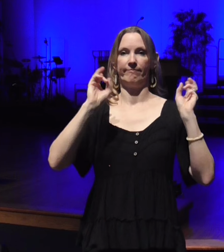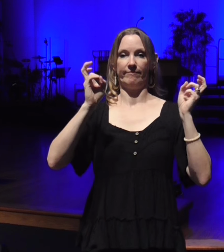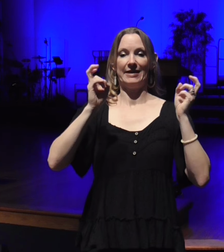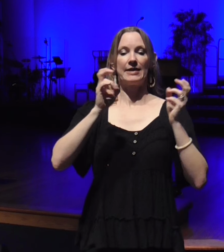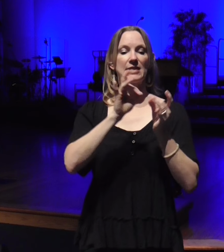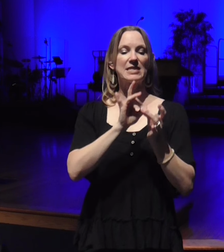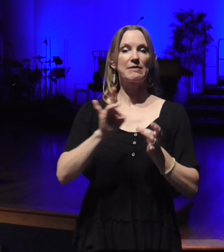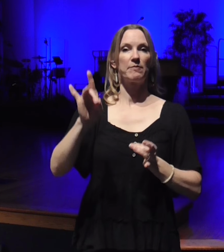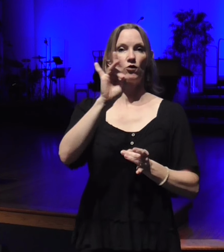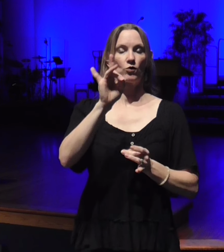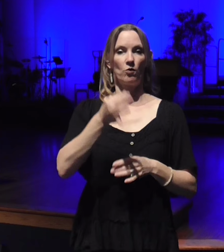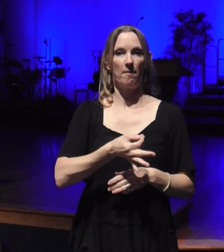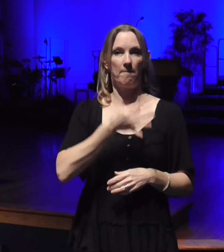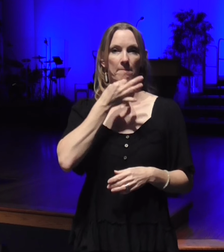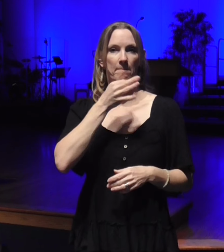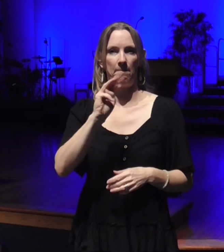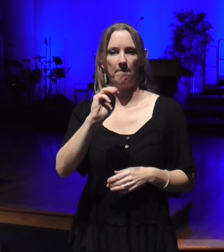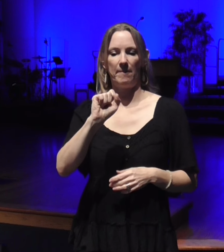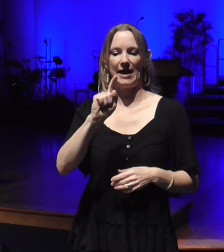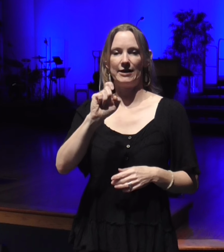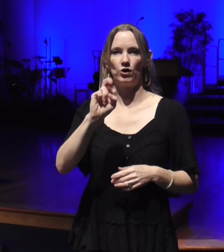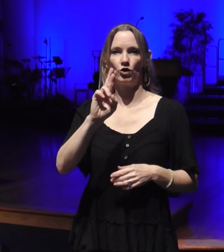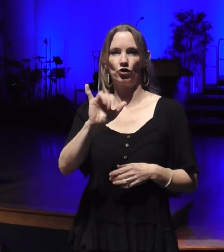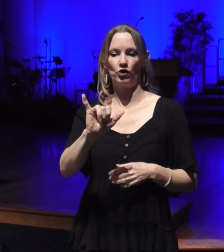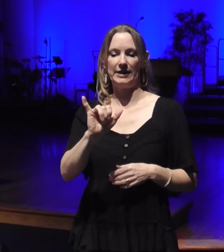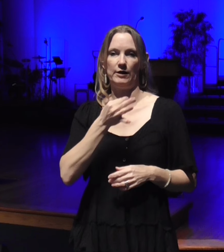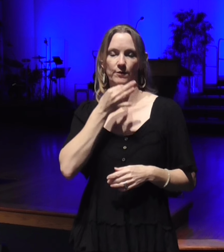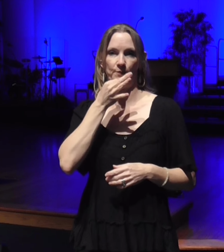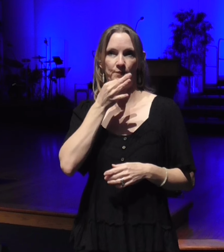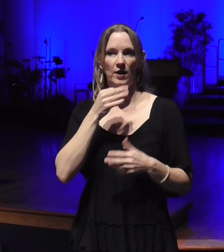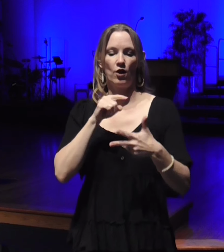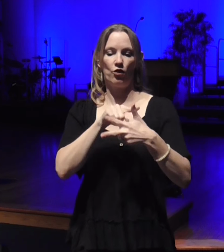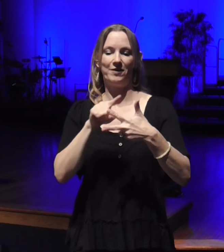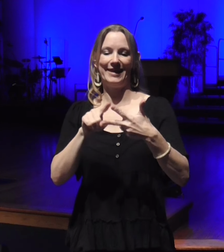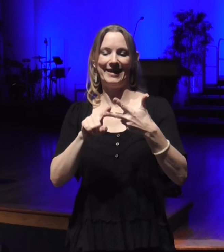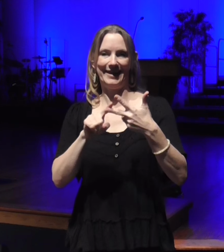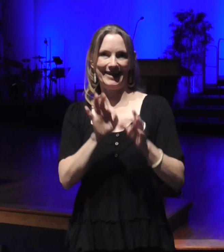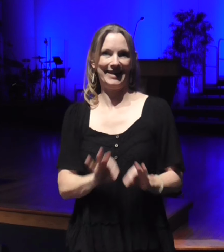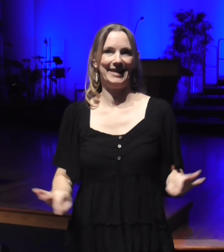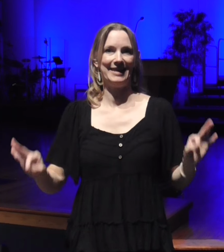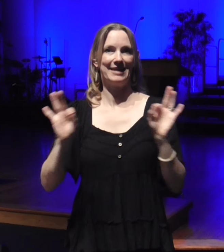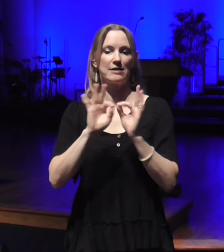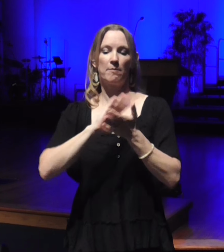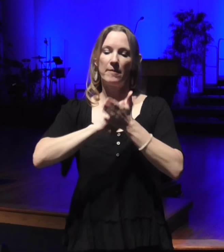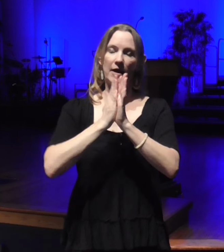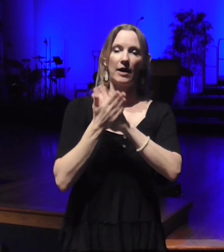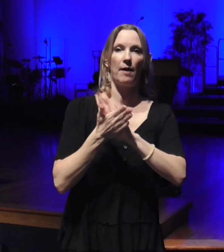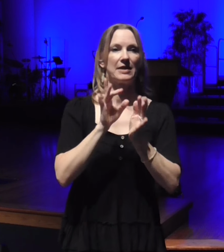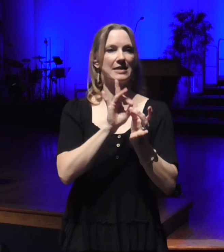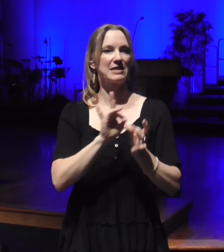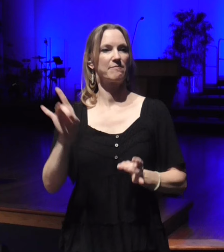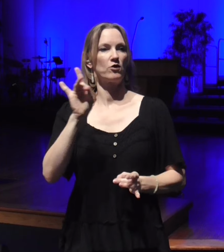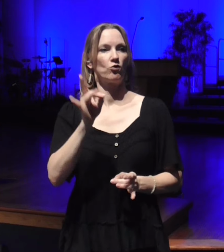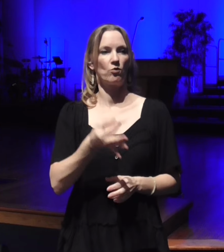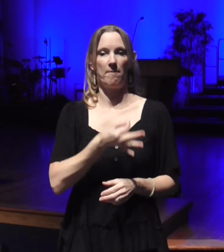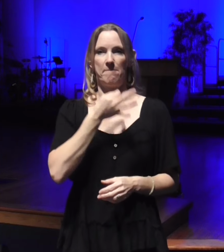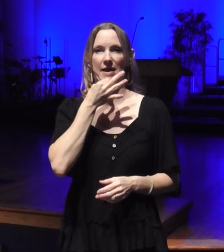spiritual mastery. 3 keys to becoming a spiritual